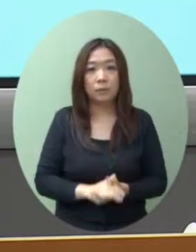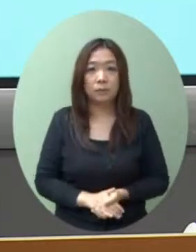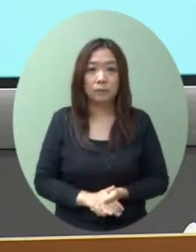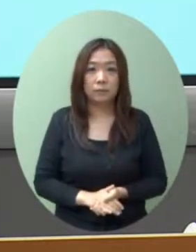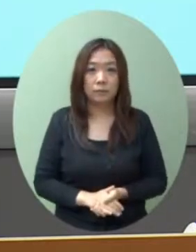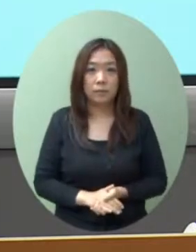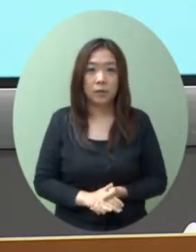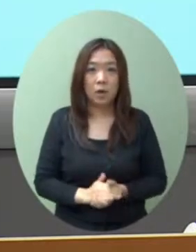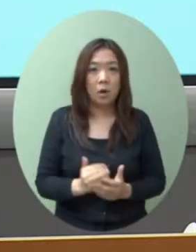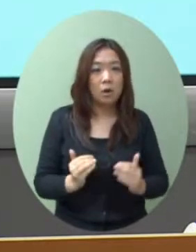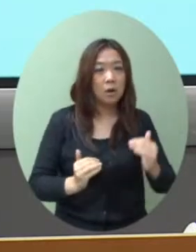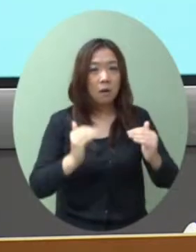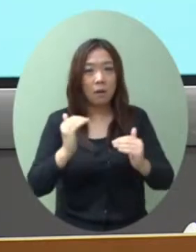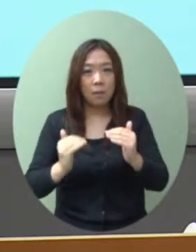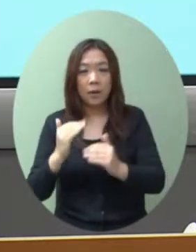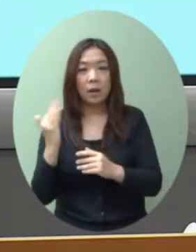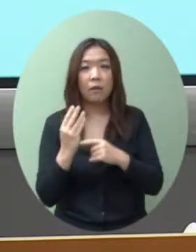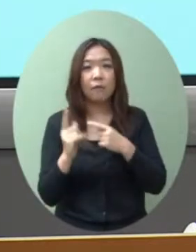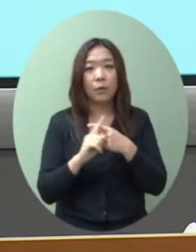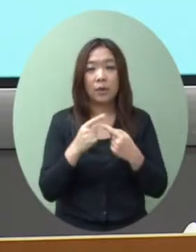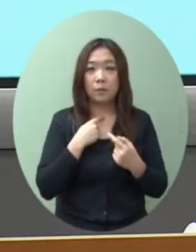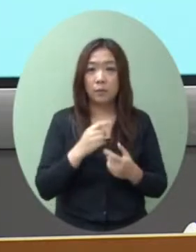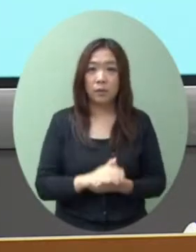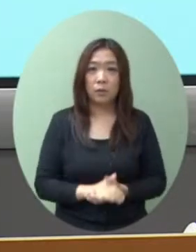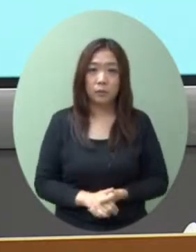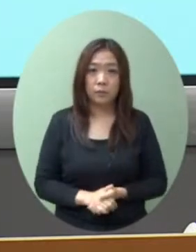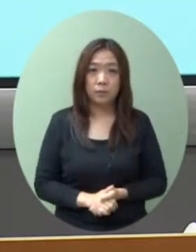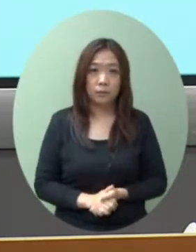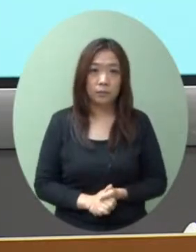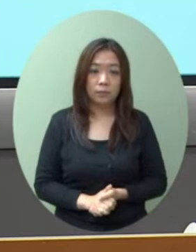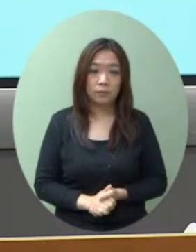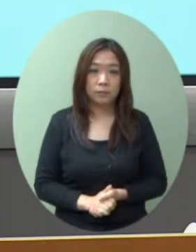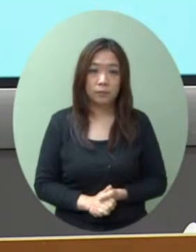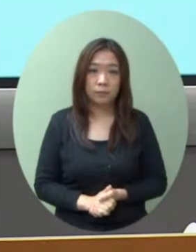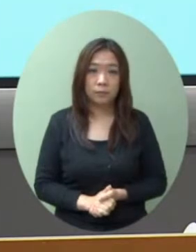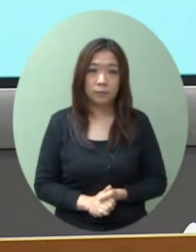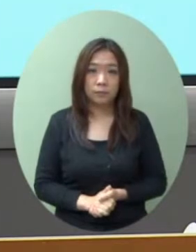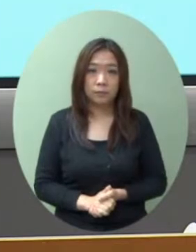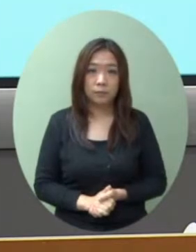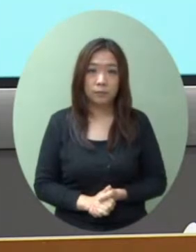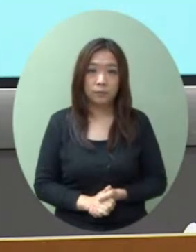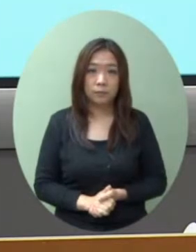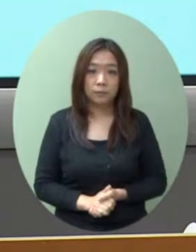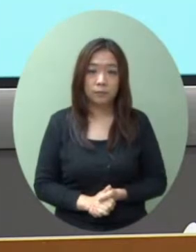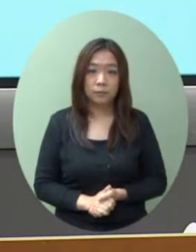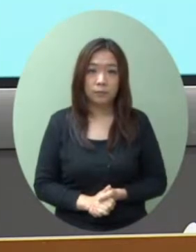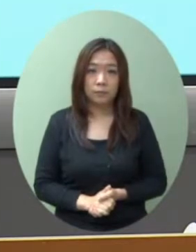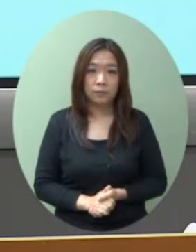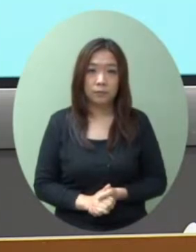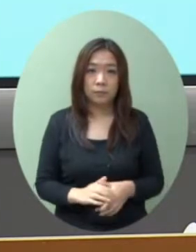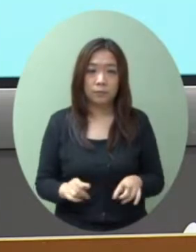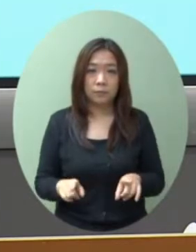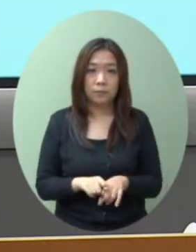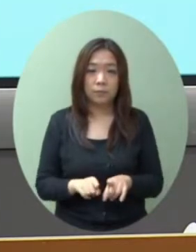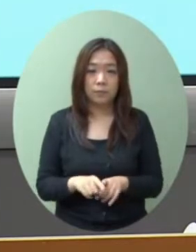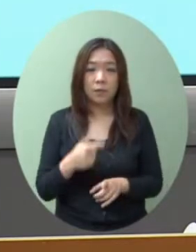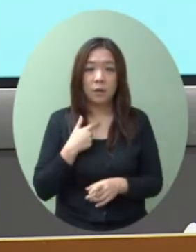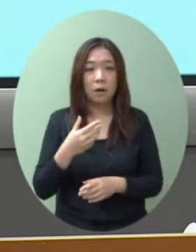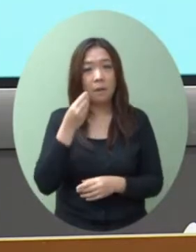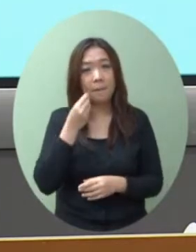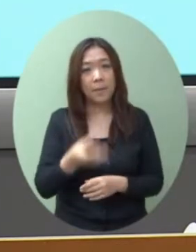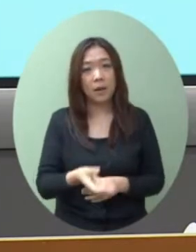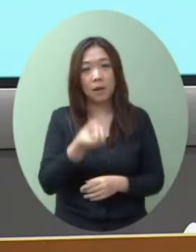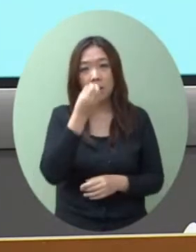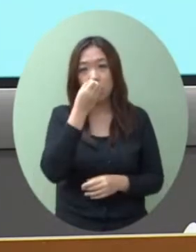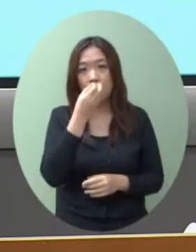risk against the economic activities and the social lives of Hong Kong. We'll